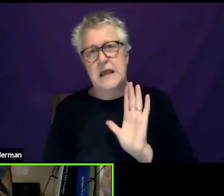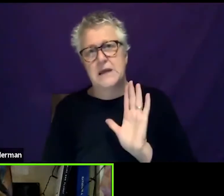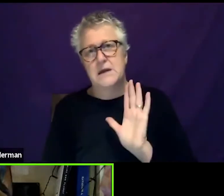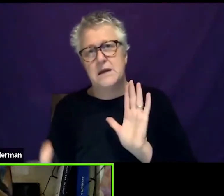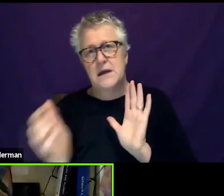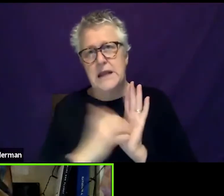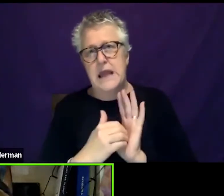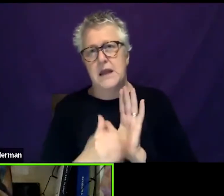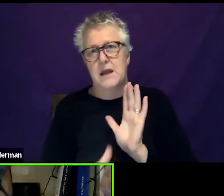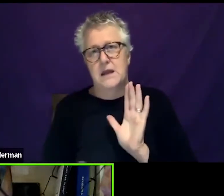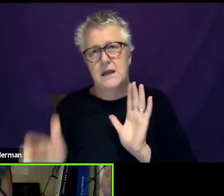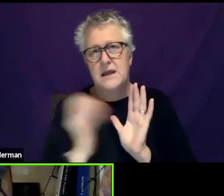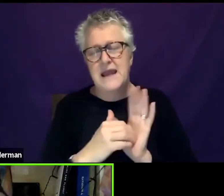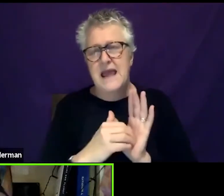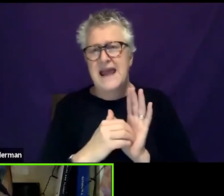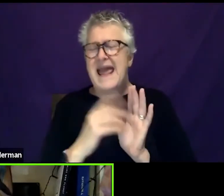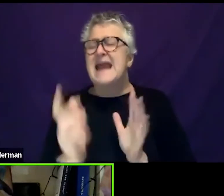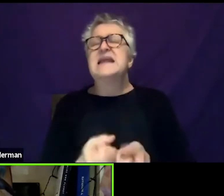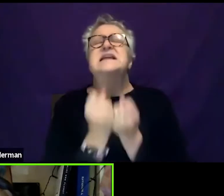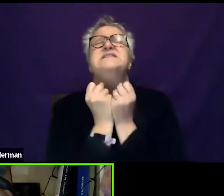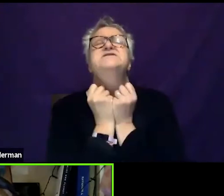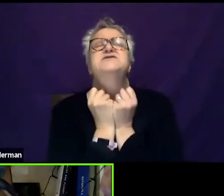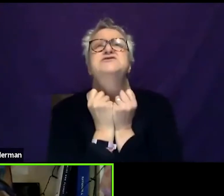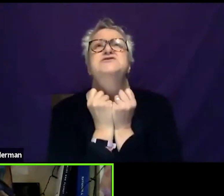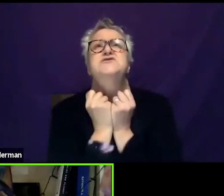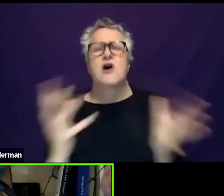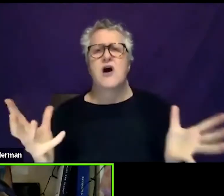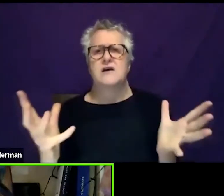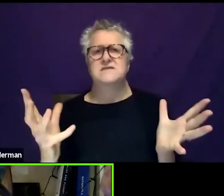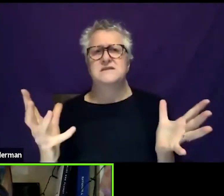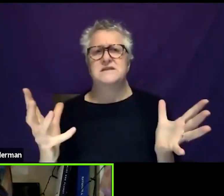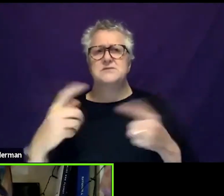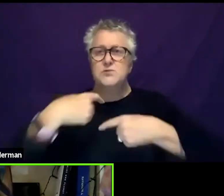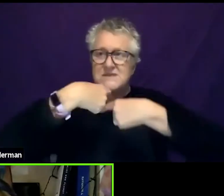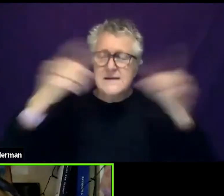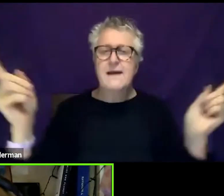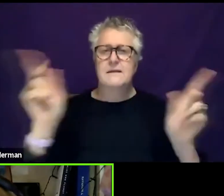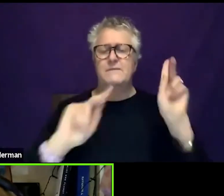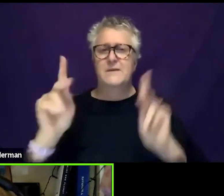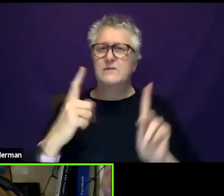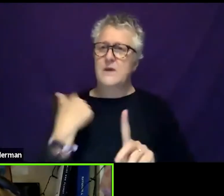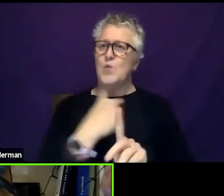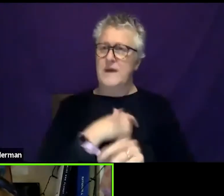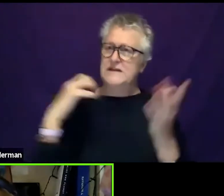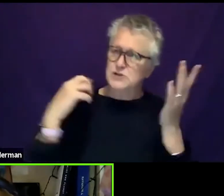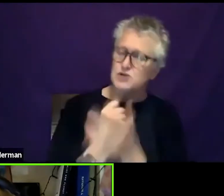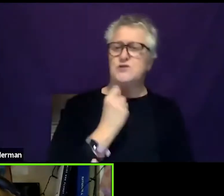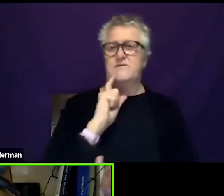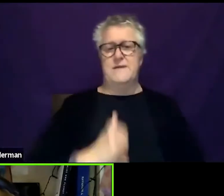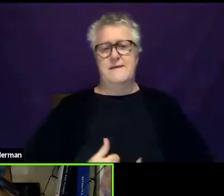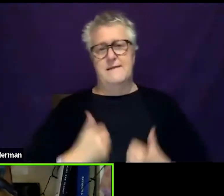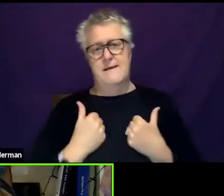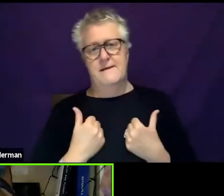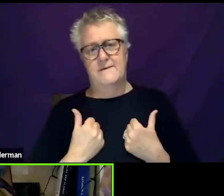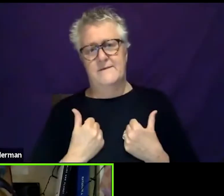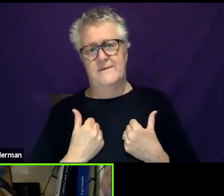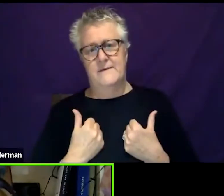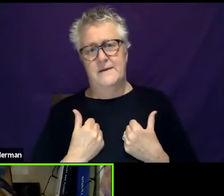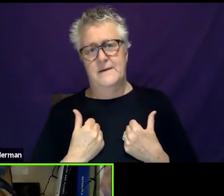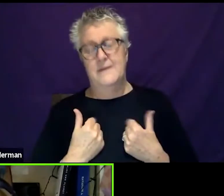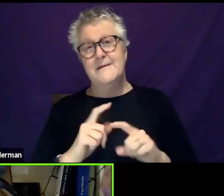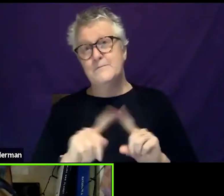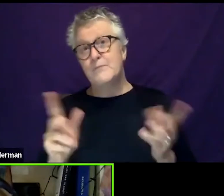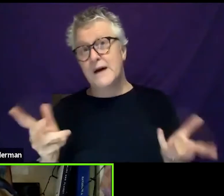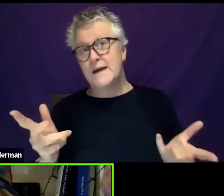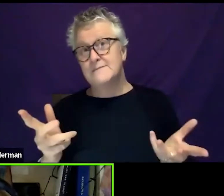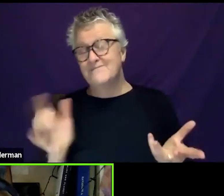telling people that we deserve to be alive and that we deserve to be included. But that is how you will